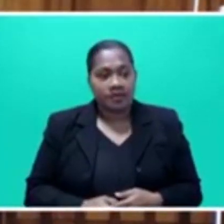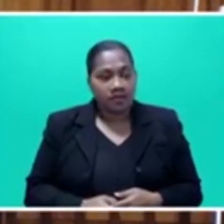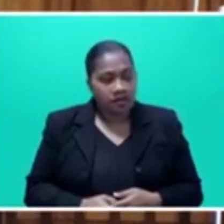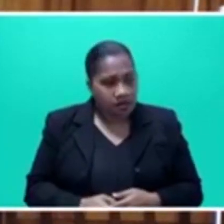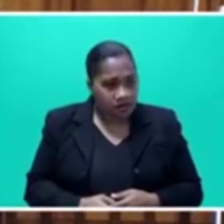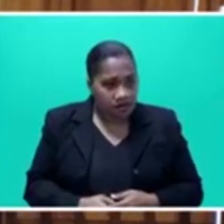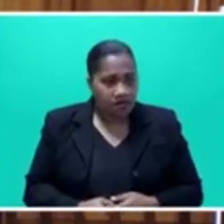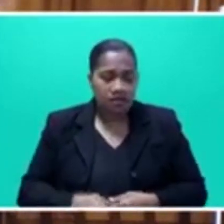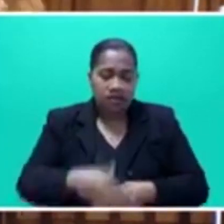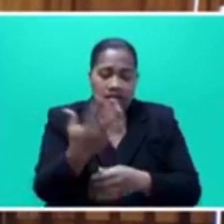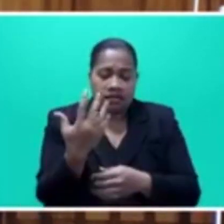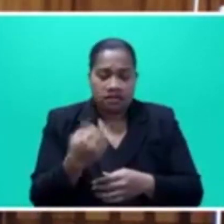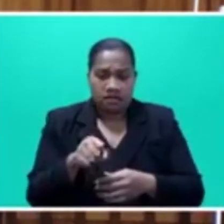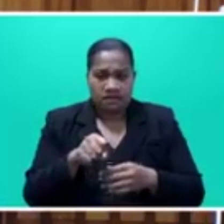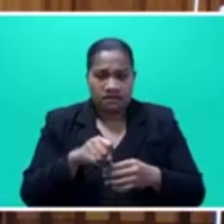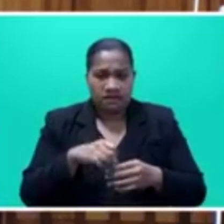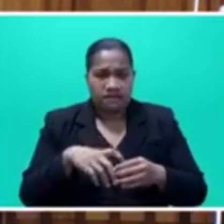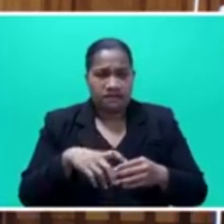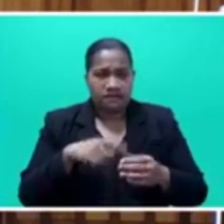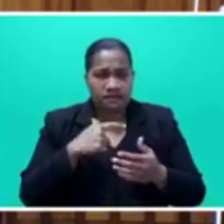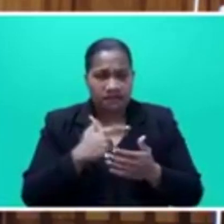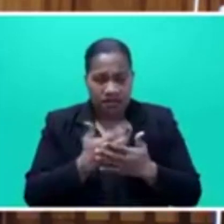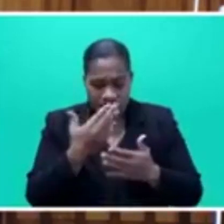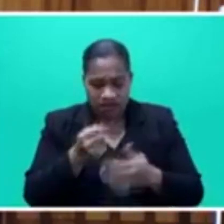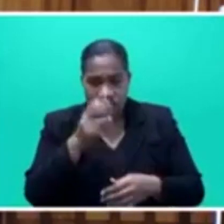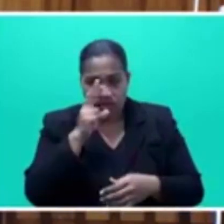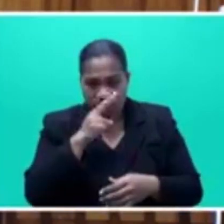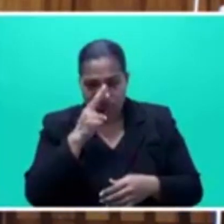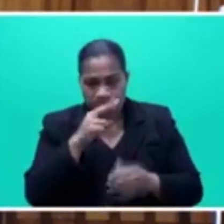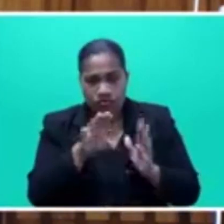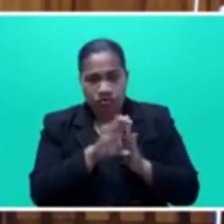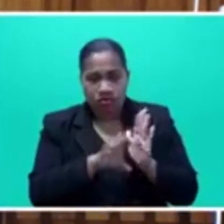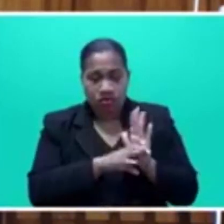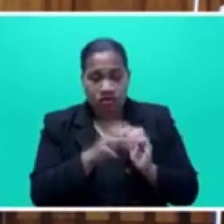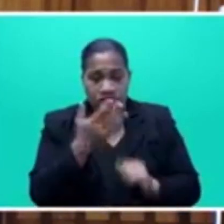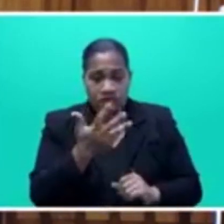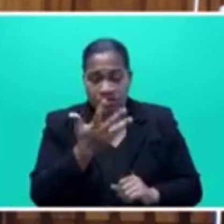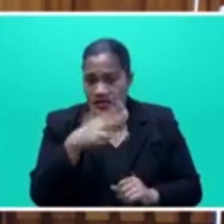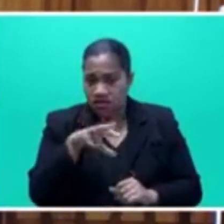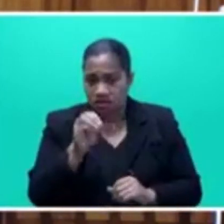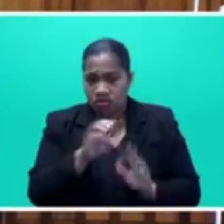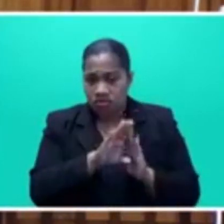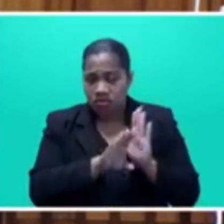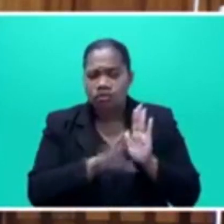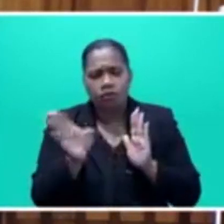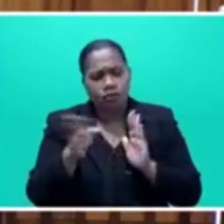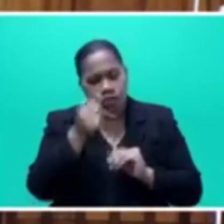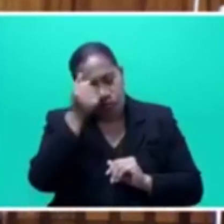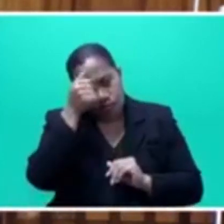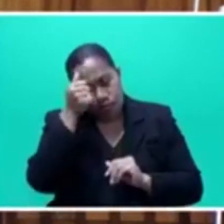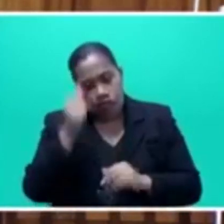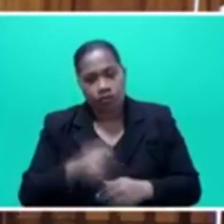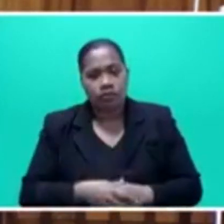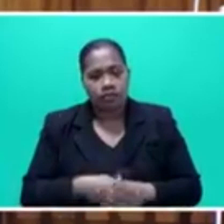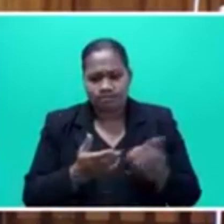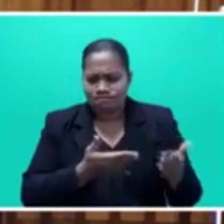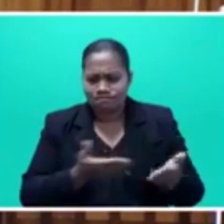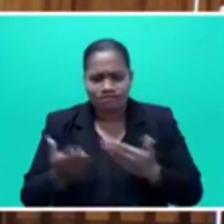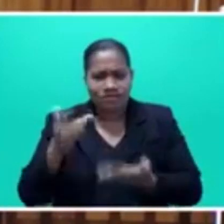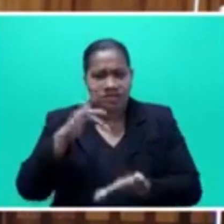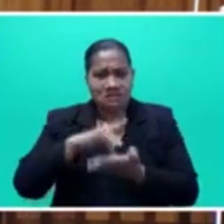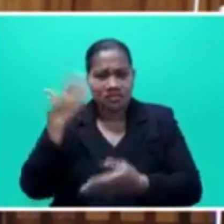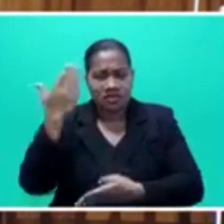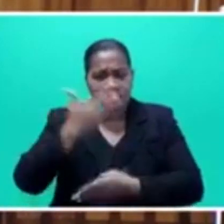along ethnic lines. It was built on the racist constitution, the 1990 Constitution, which everybody knows. It was ushered in at midnight without